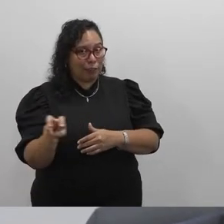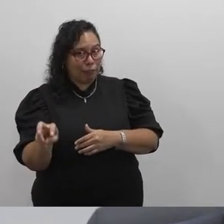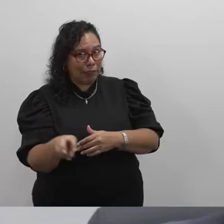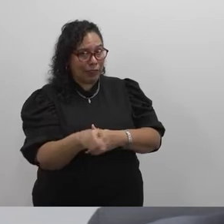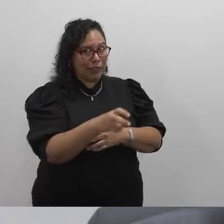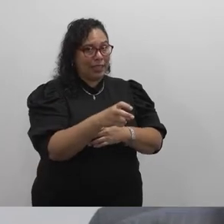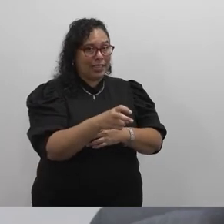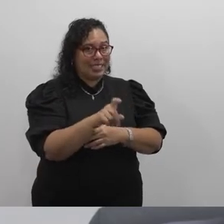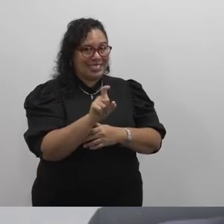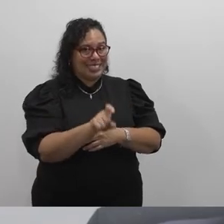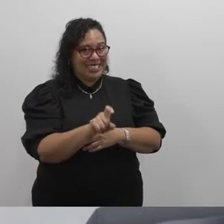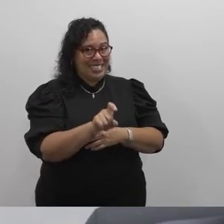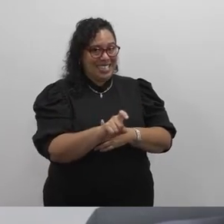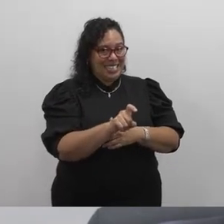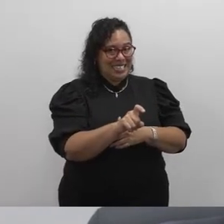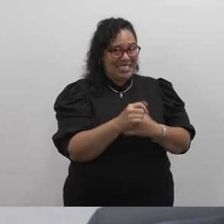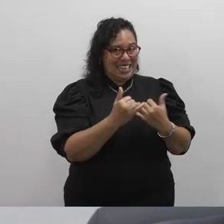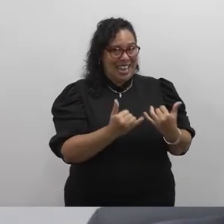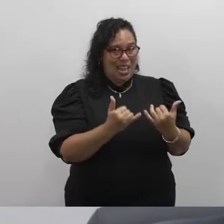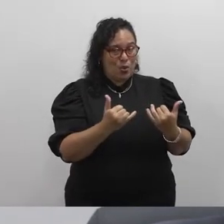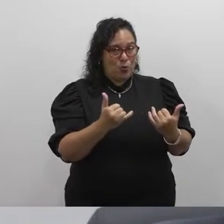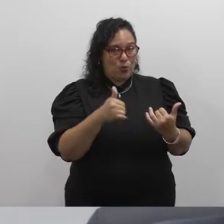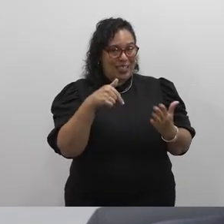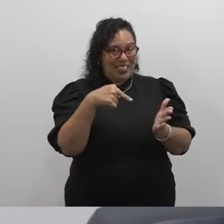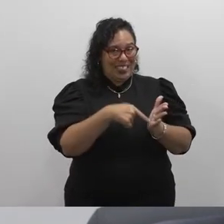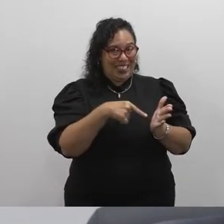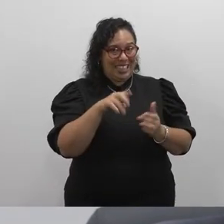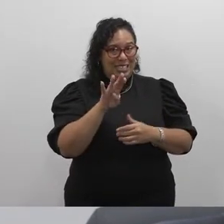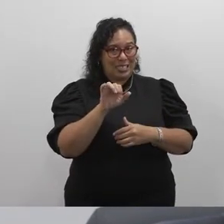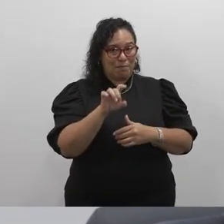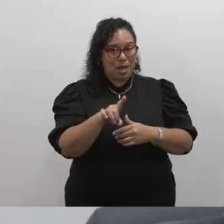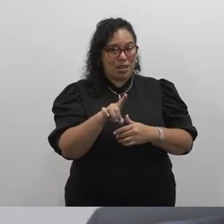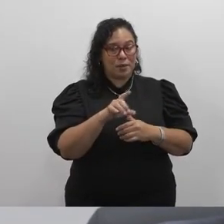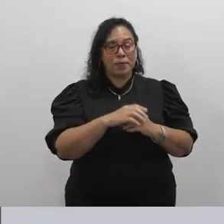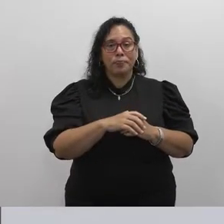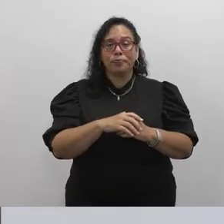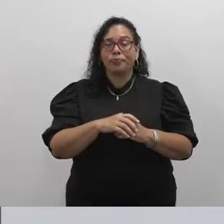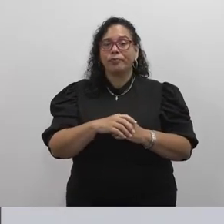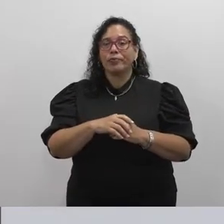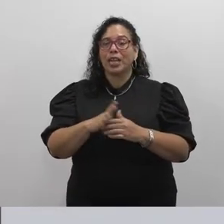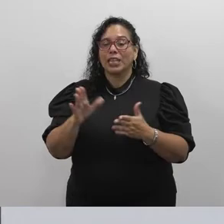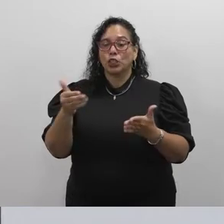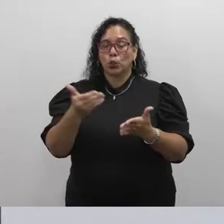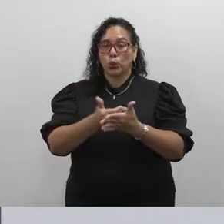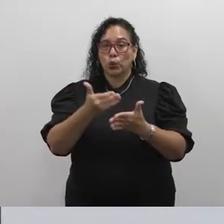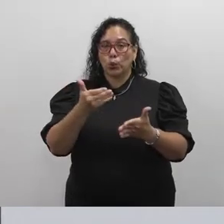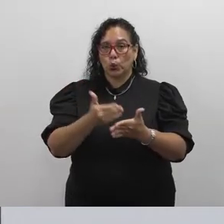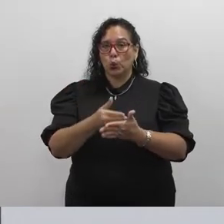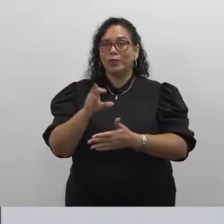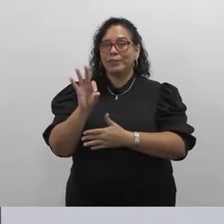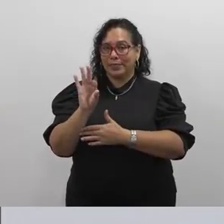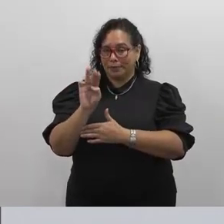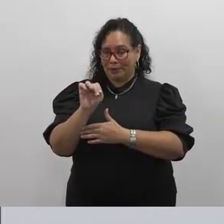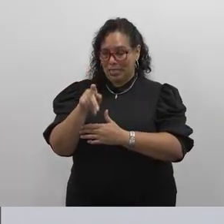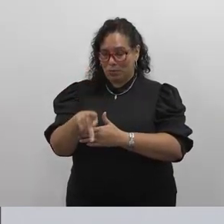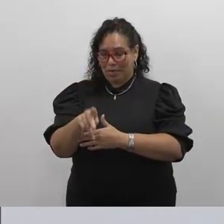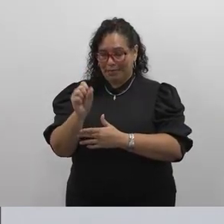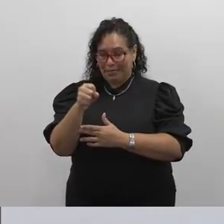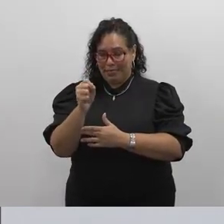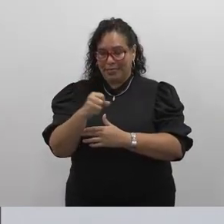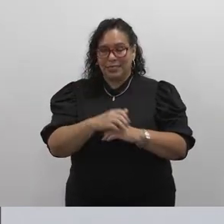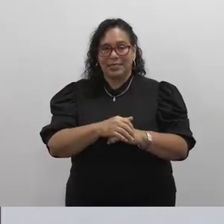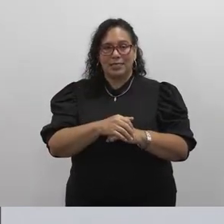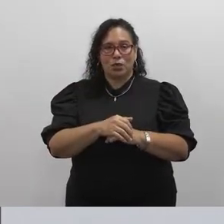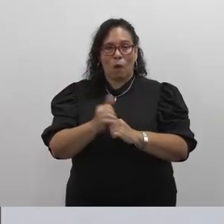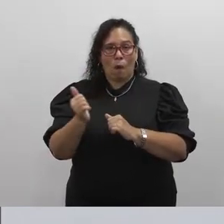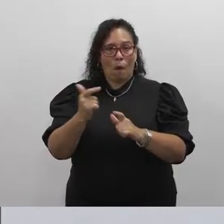us with this bond? Is that part of it? It rolls into this new facility master plan. So every one